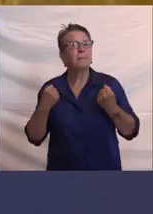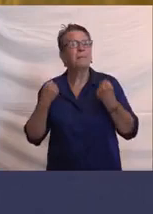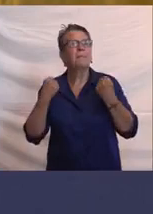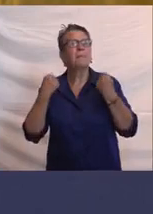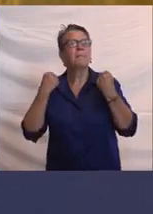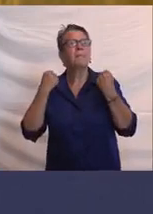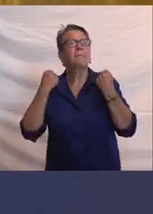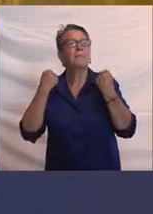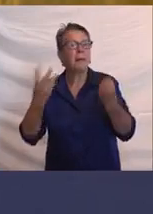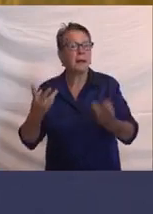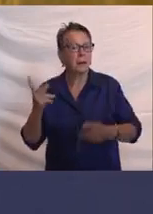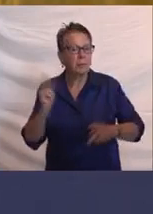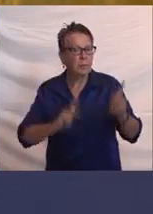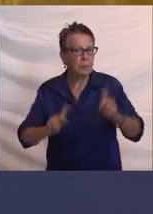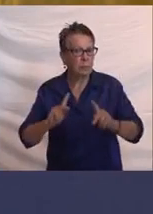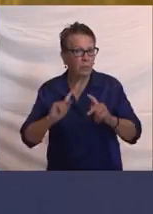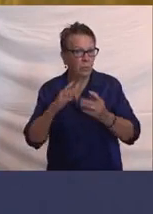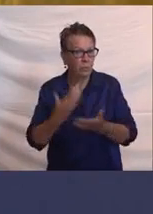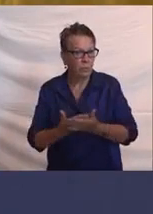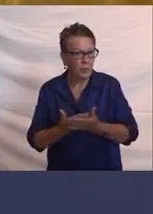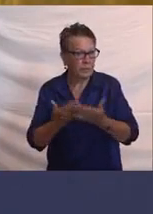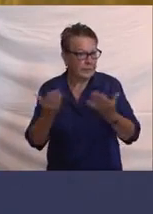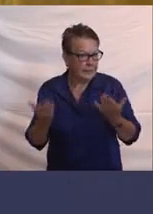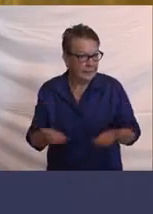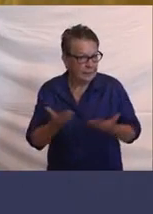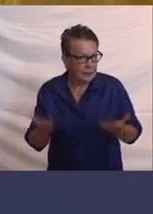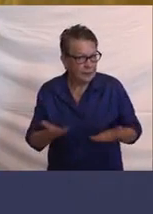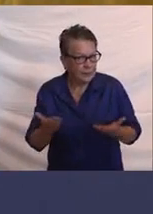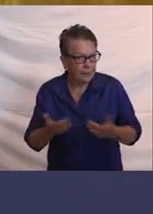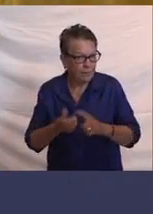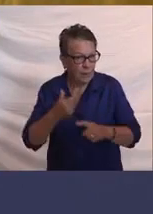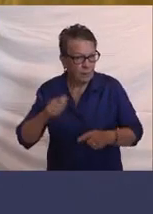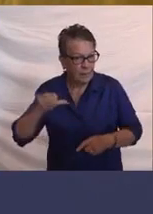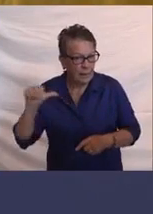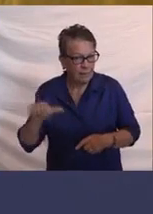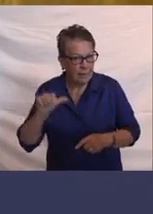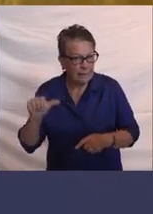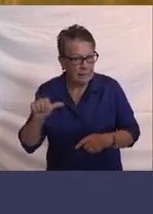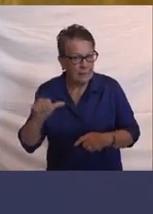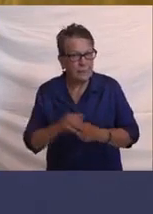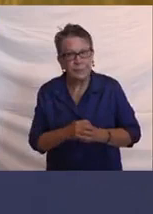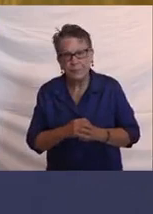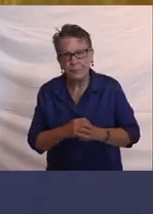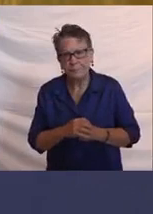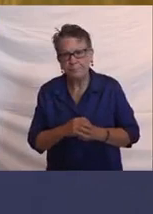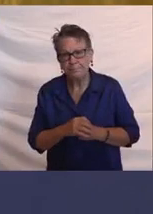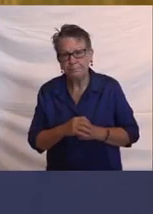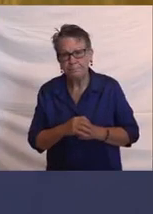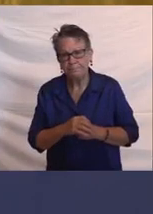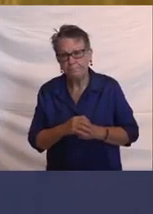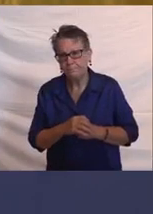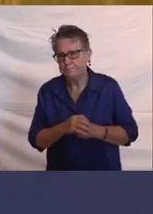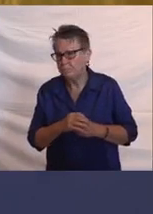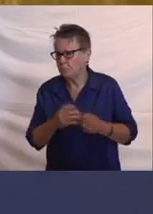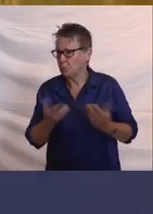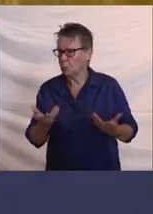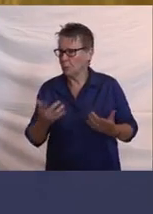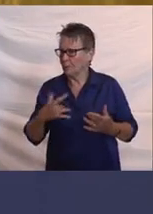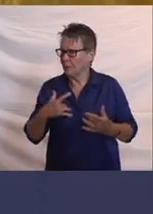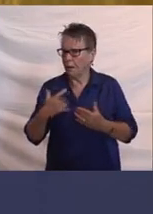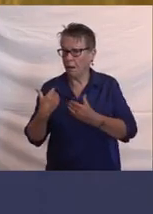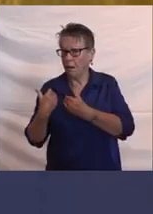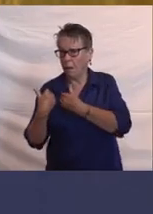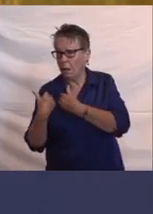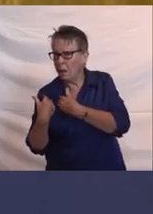stage. But that's something that we feel is something that is both our obligation and